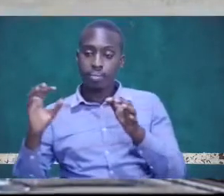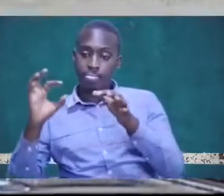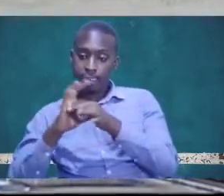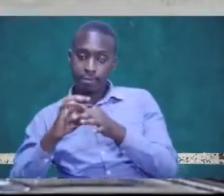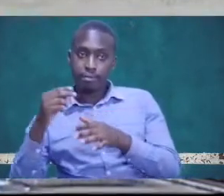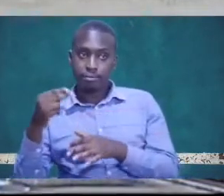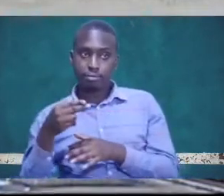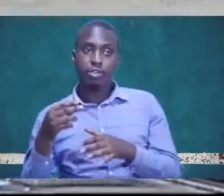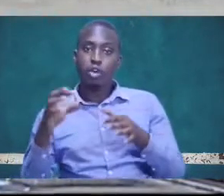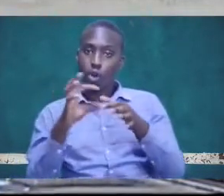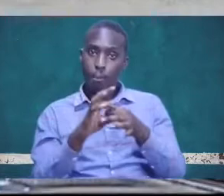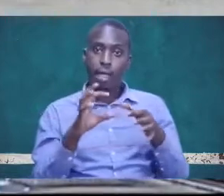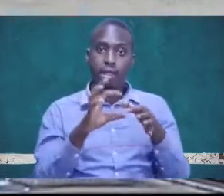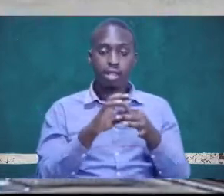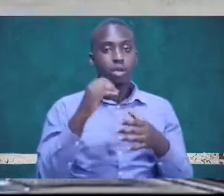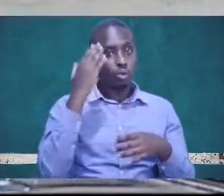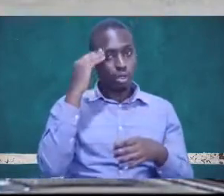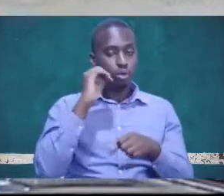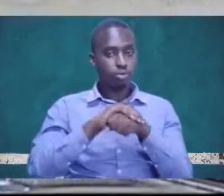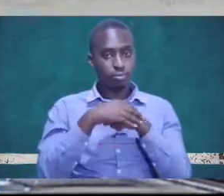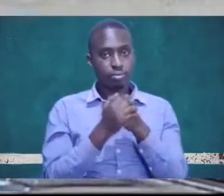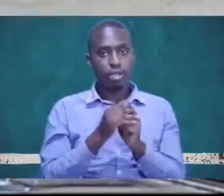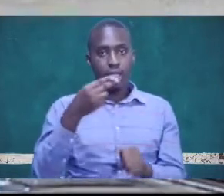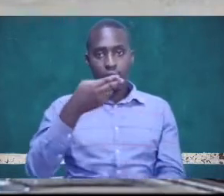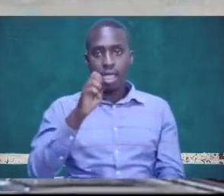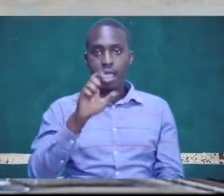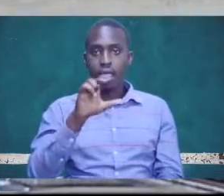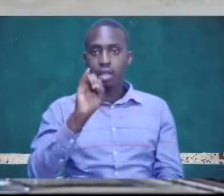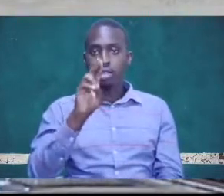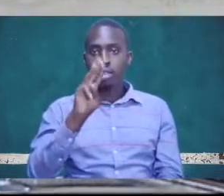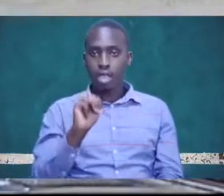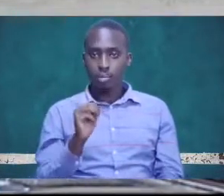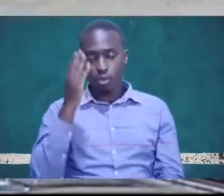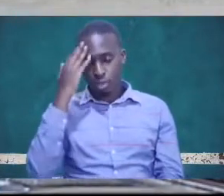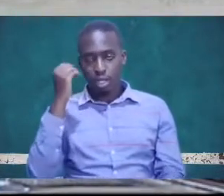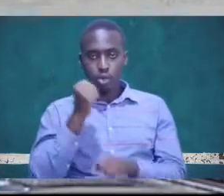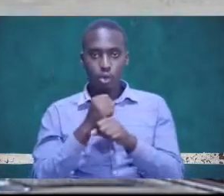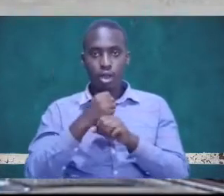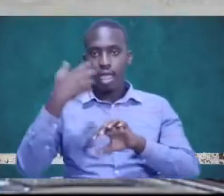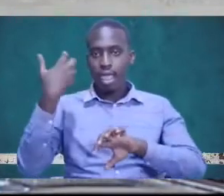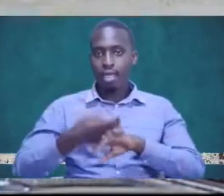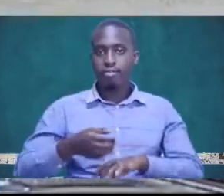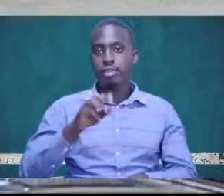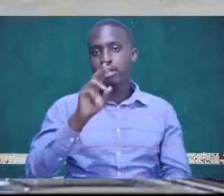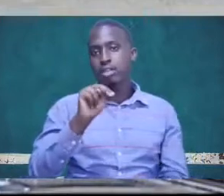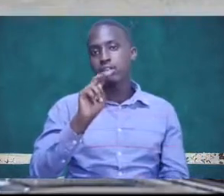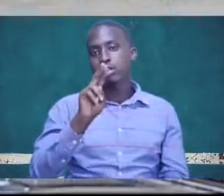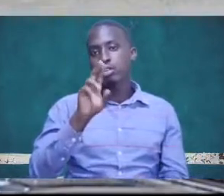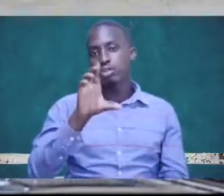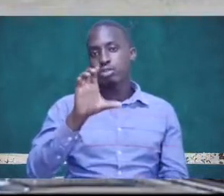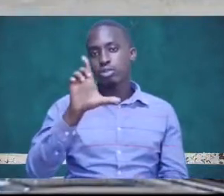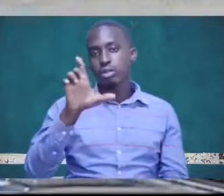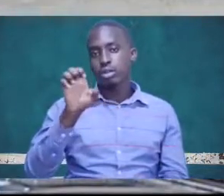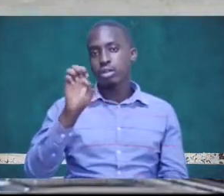the just combine to form helium, to form this heavy nucleus. That